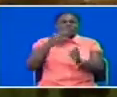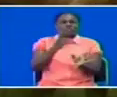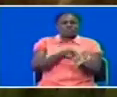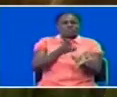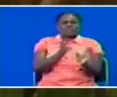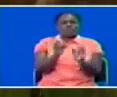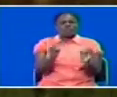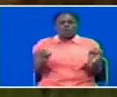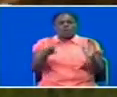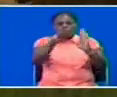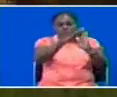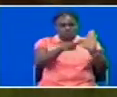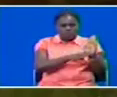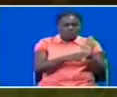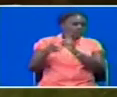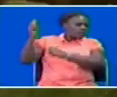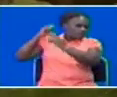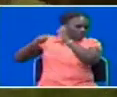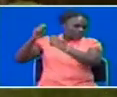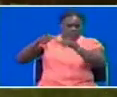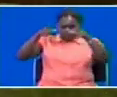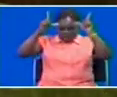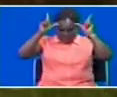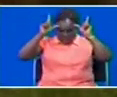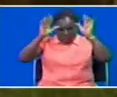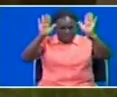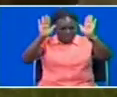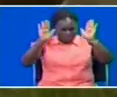in the program. Maasai culture views livestock as both a sign and a source of wealth.